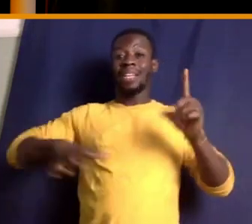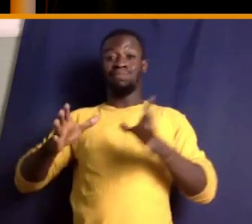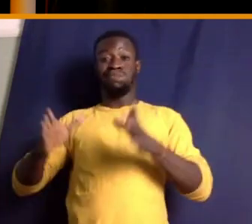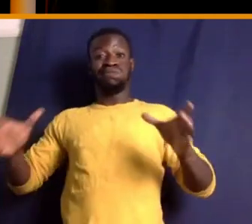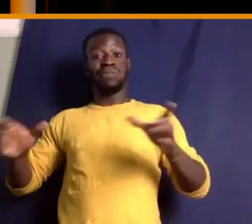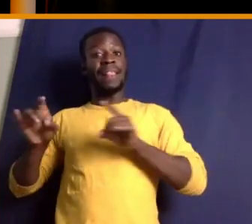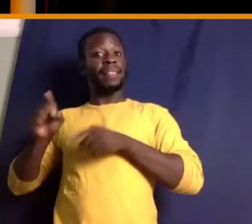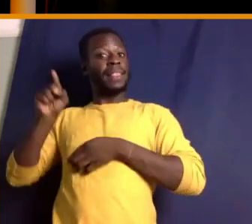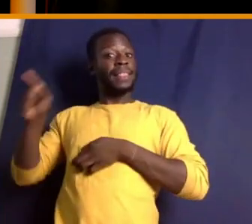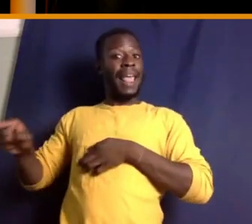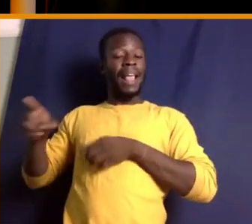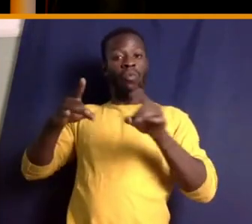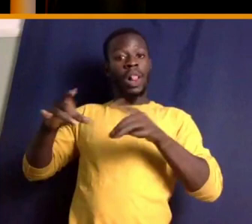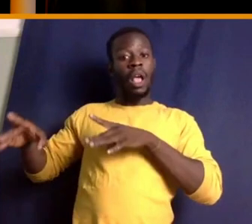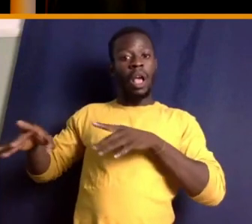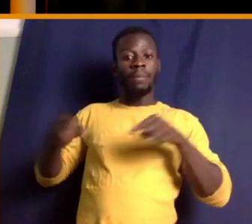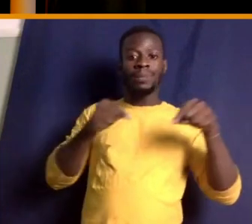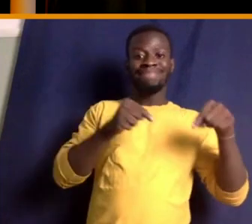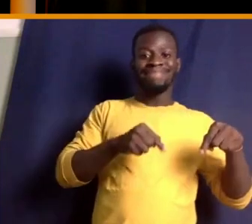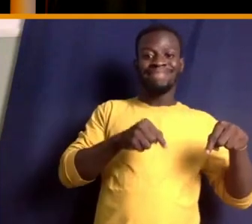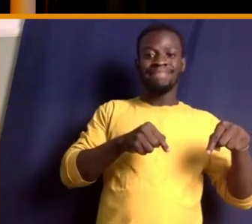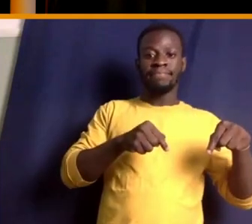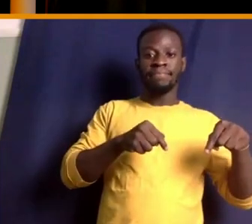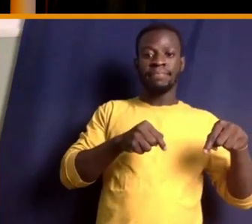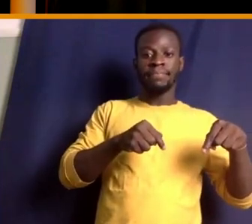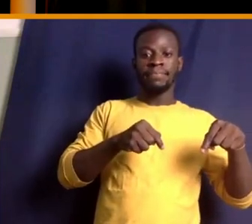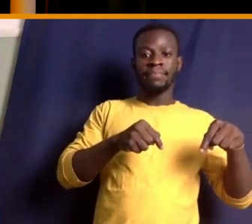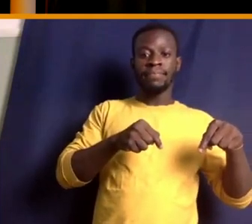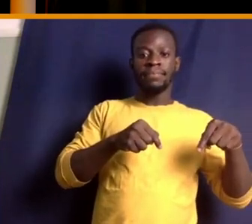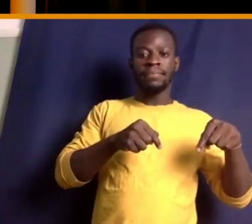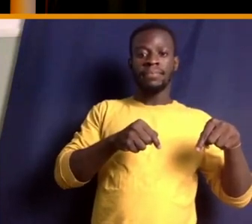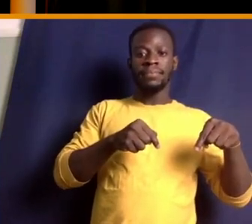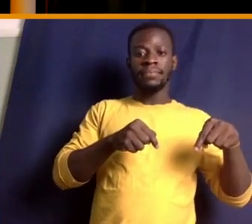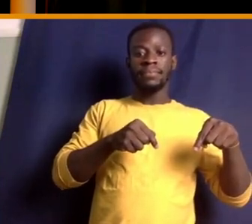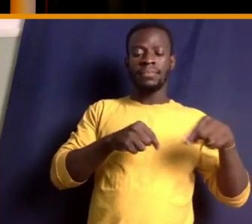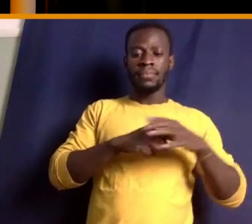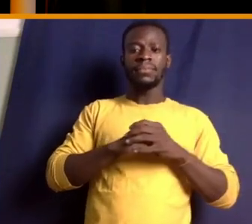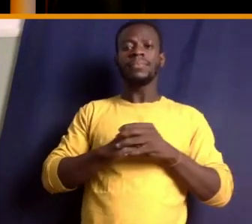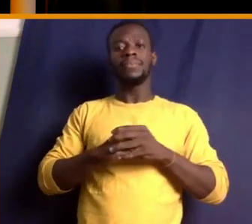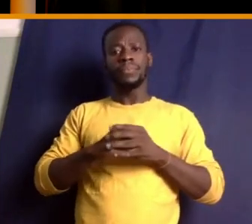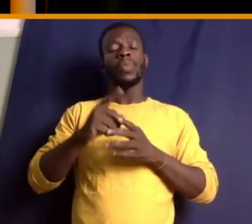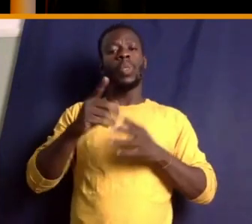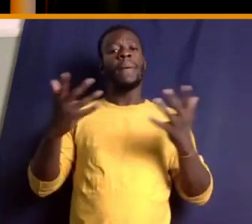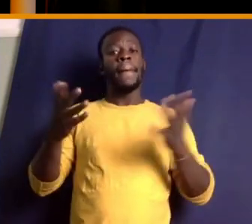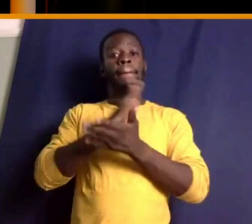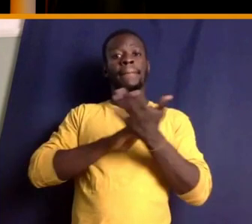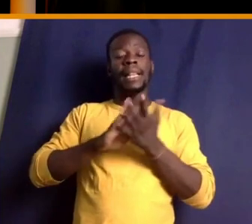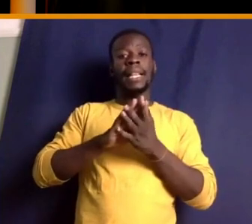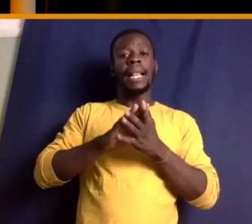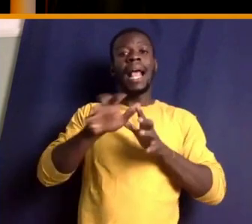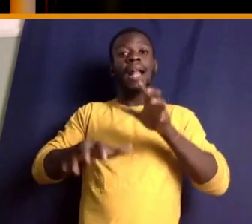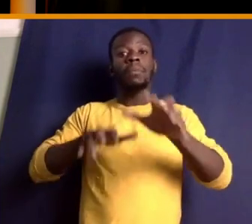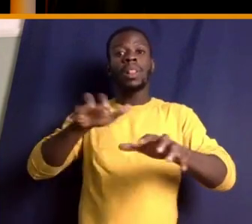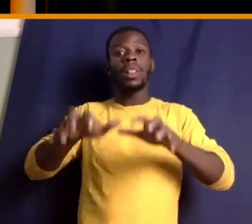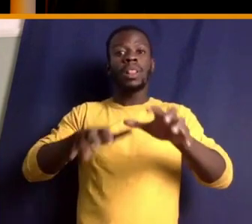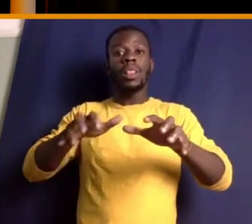livestock on a single farm, making it more competitive. These methods of farming, however, frequently mean lower levels of animal welfare and food standards than we have